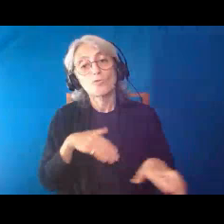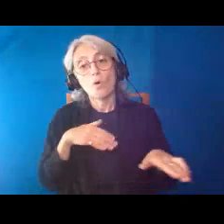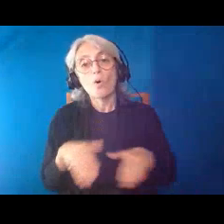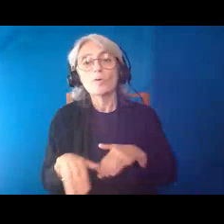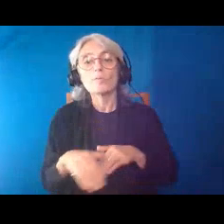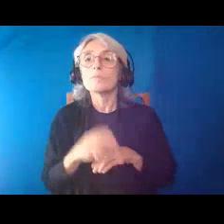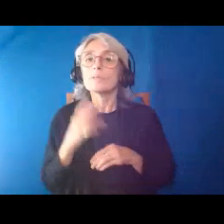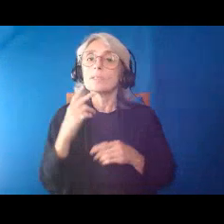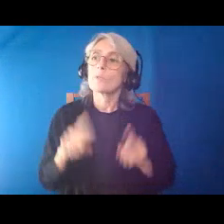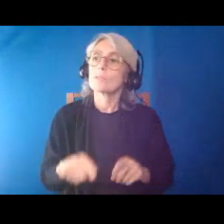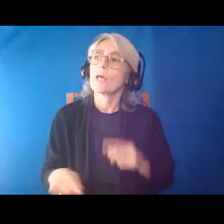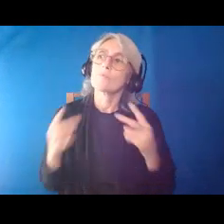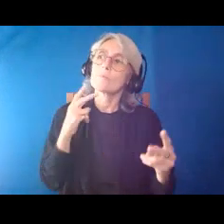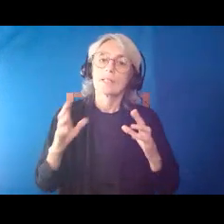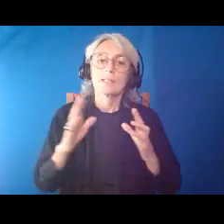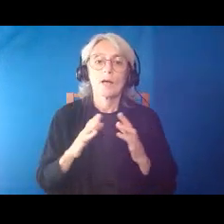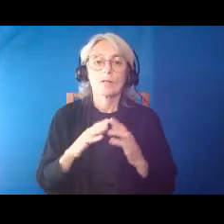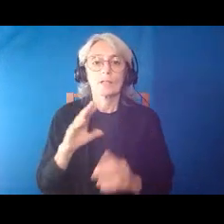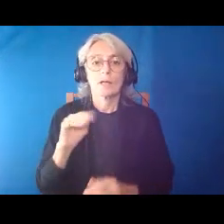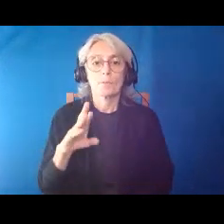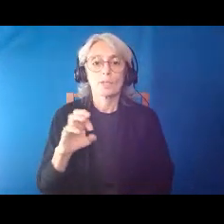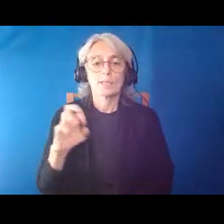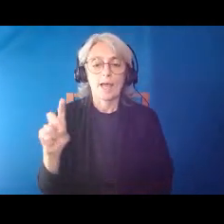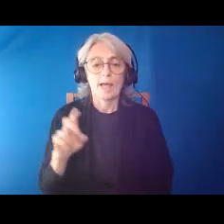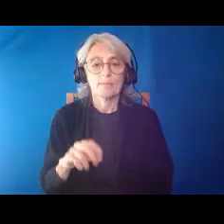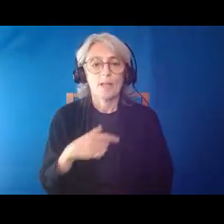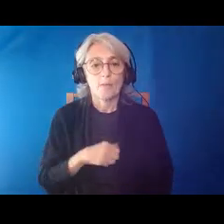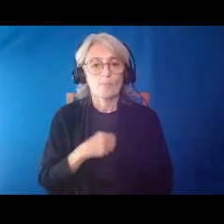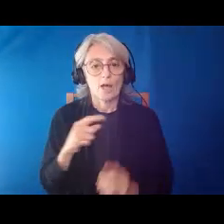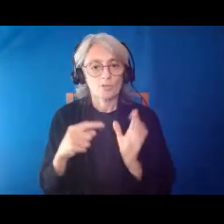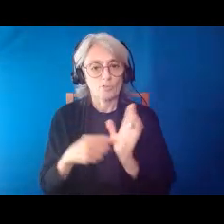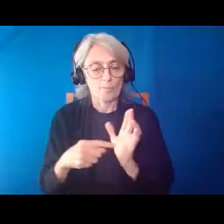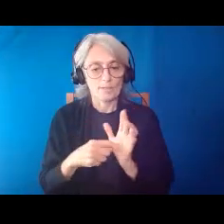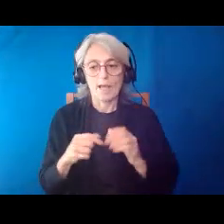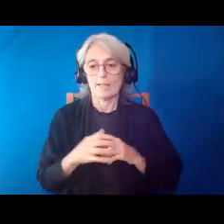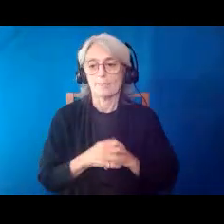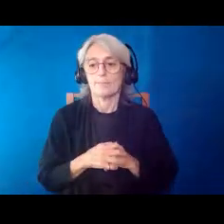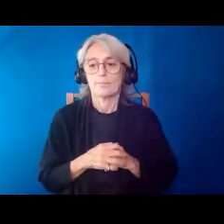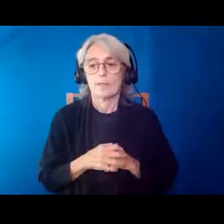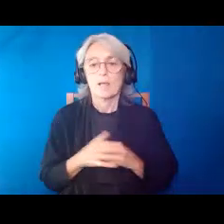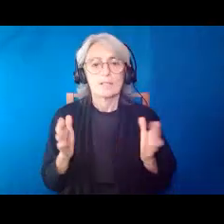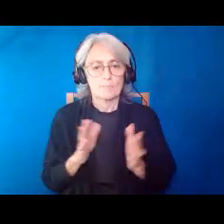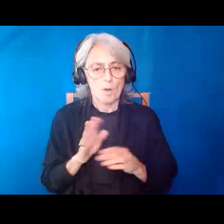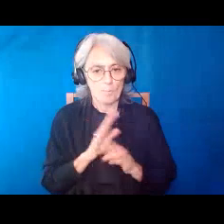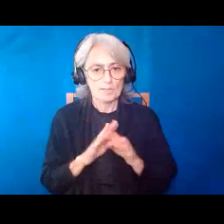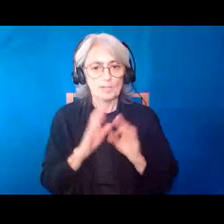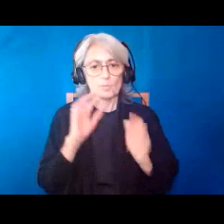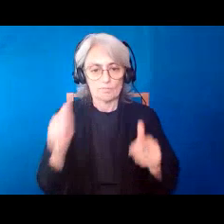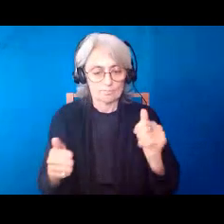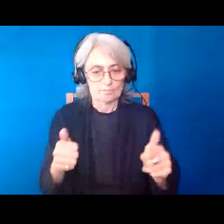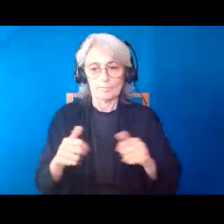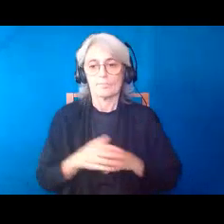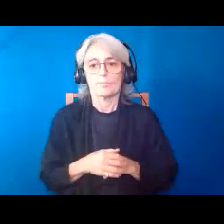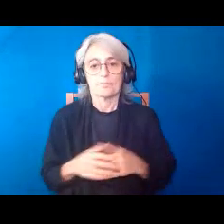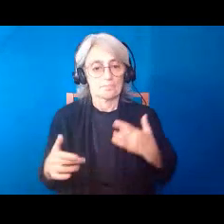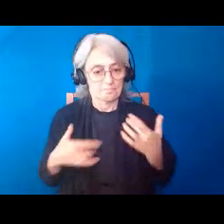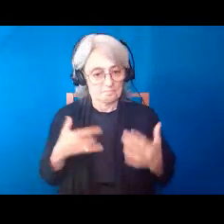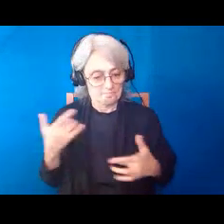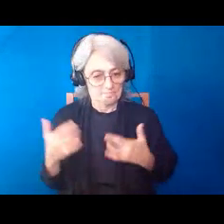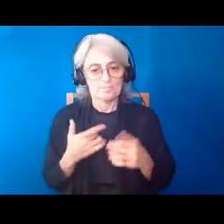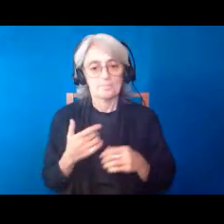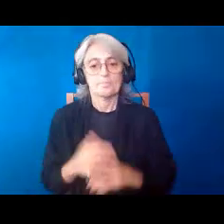happening downtown Merced. I'm very proud to represent. There's a lot of small new businesses coming in, and so we're excited because